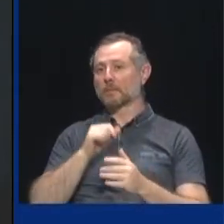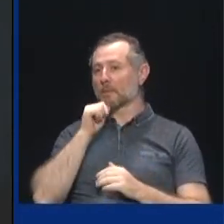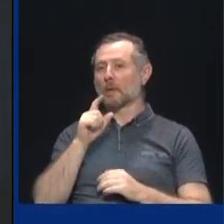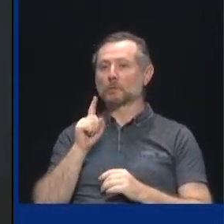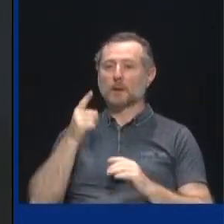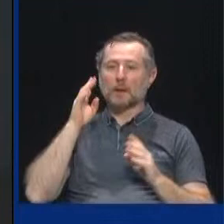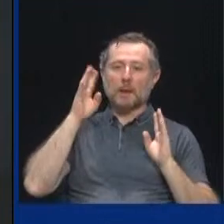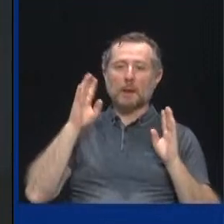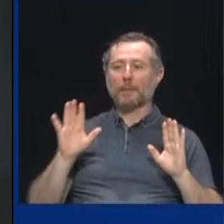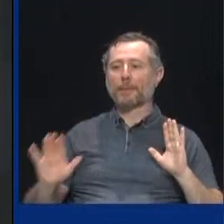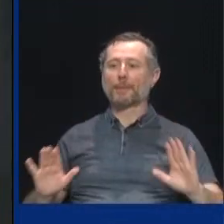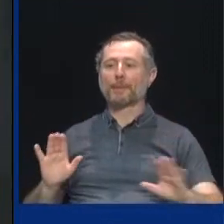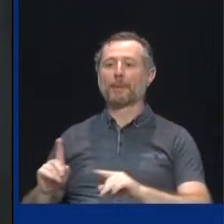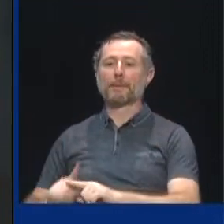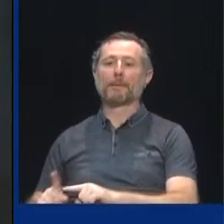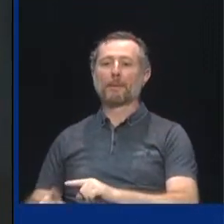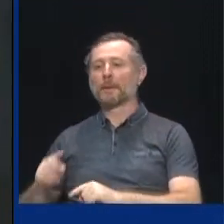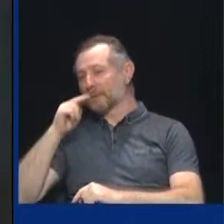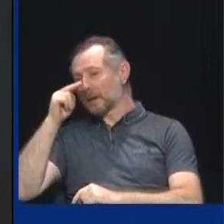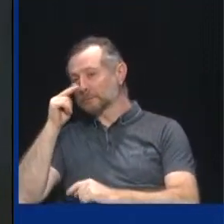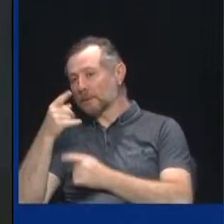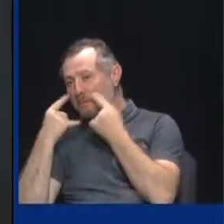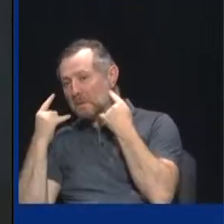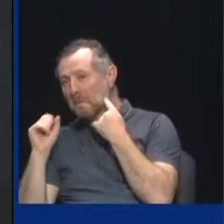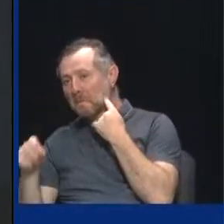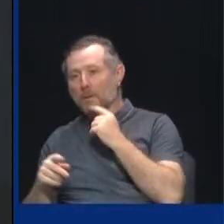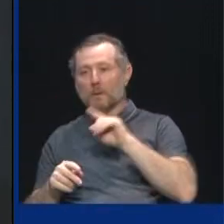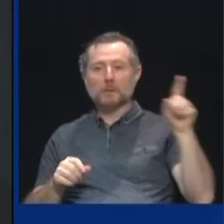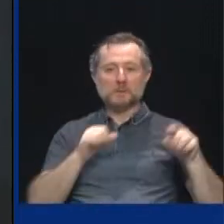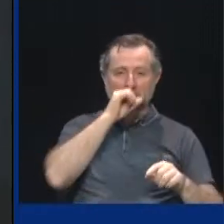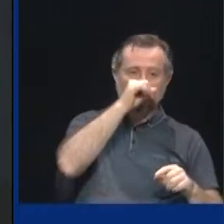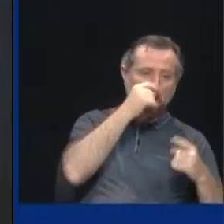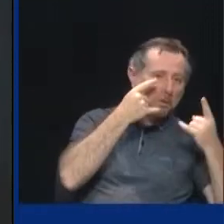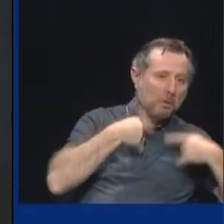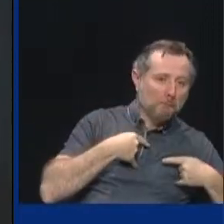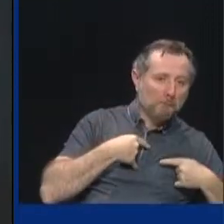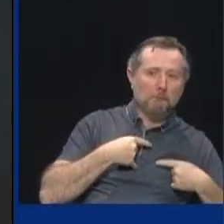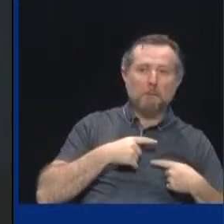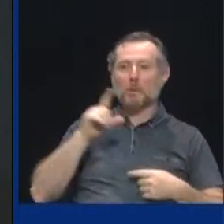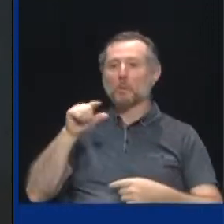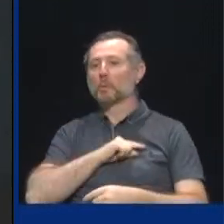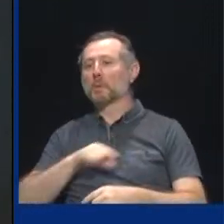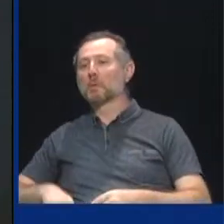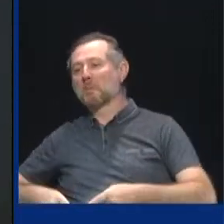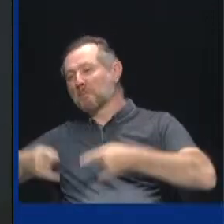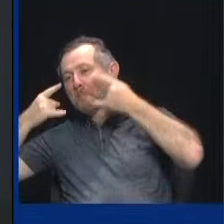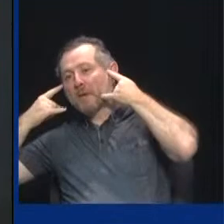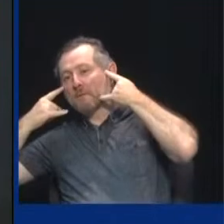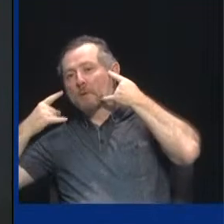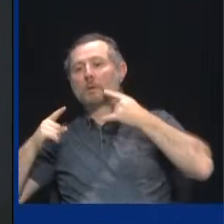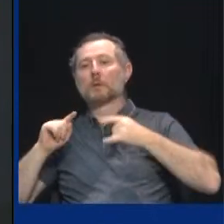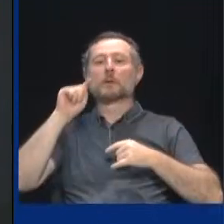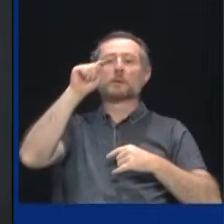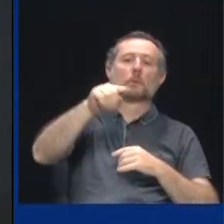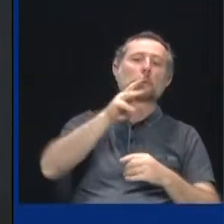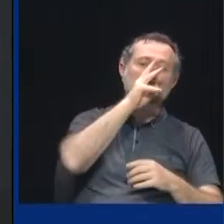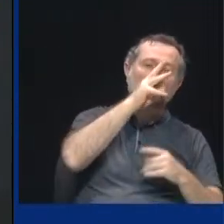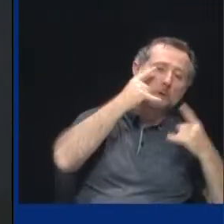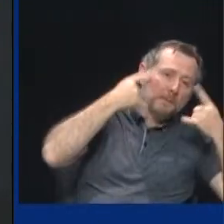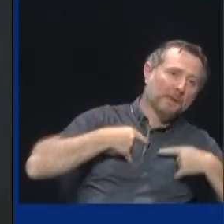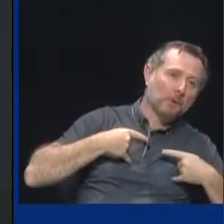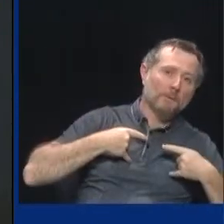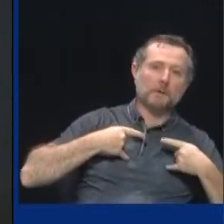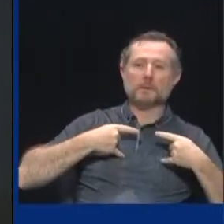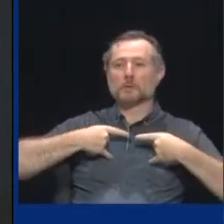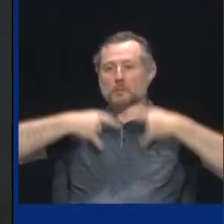wear a mask, but you take it off when you go to Suffolk, and then you put it back on when you go to Queens, but you take it off in Westchester.